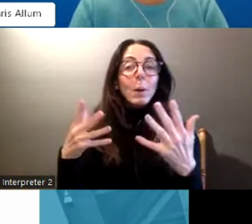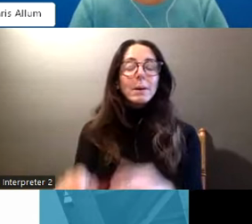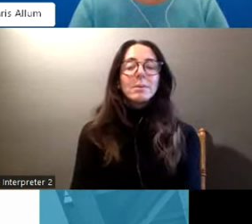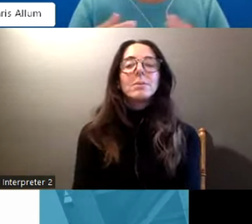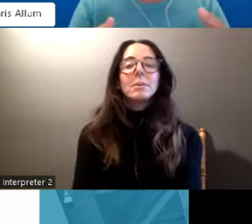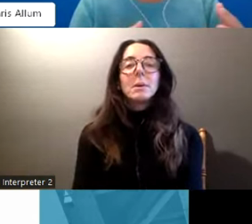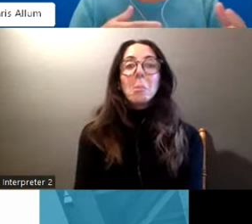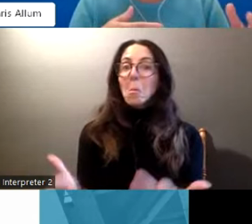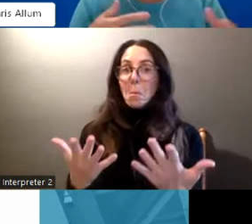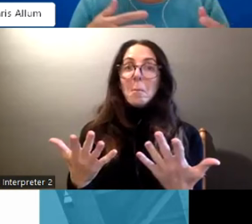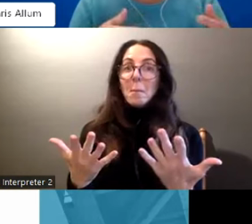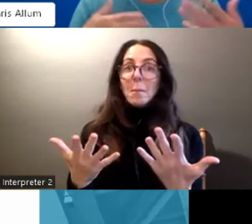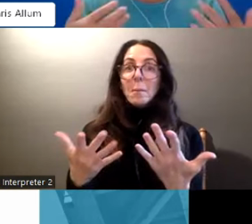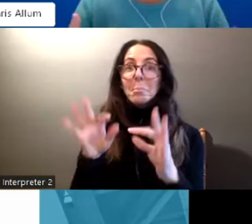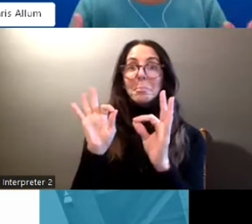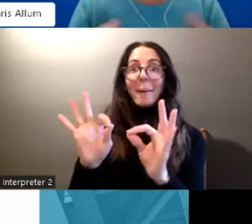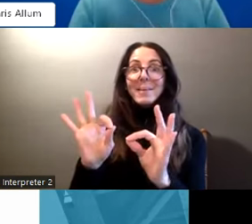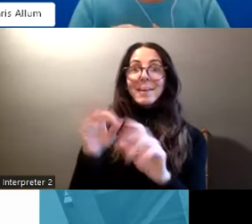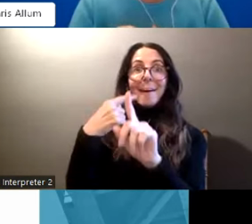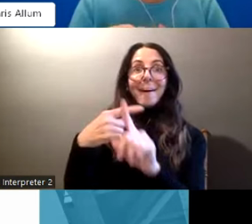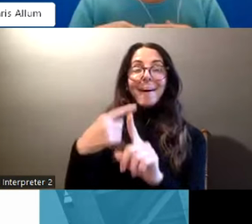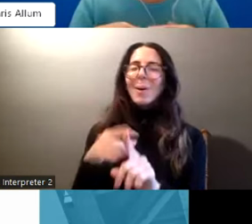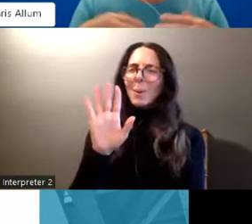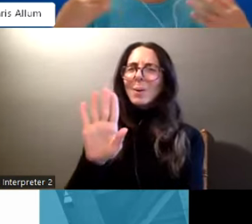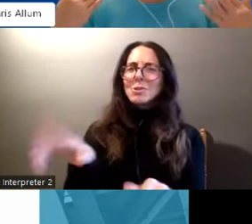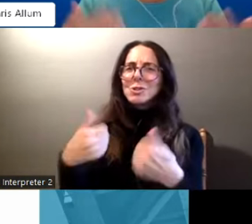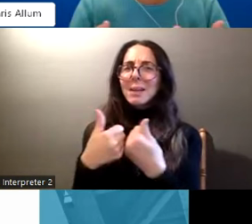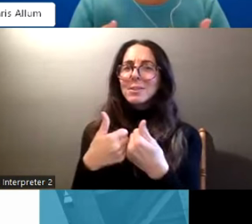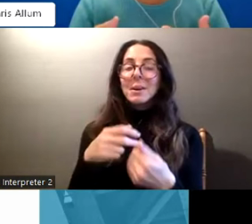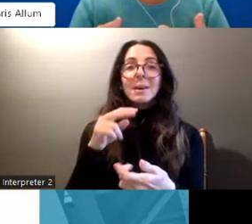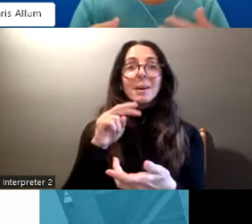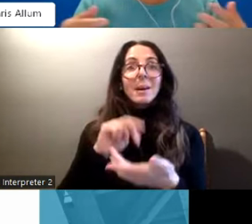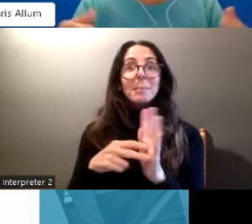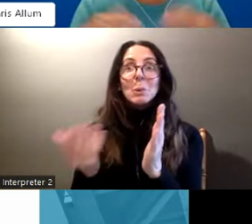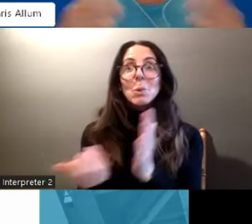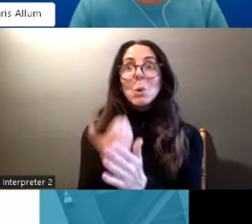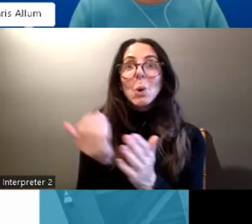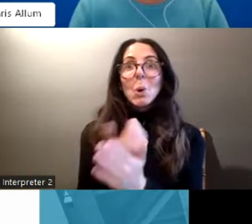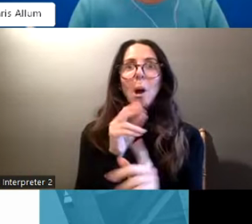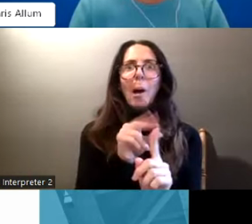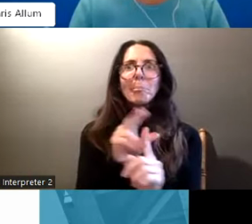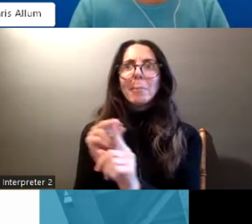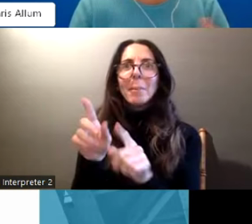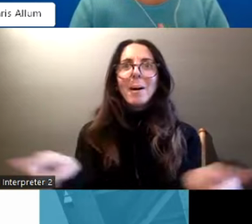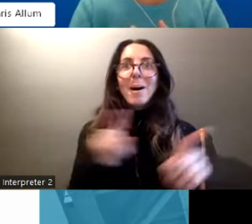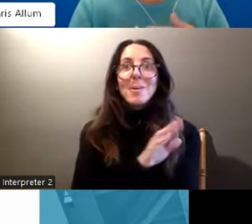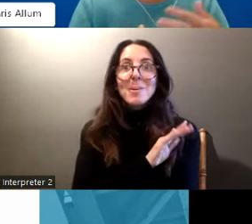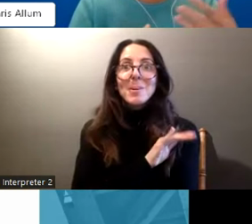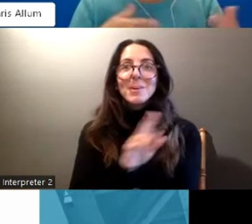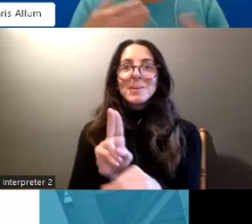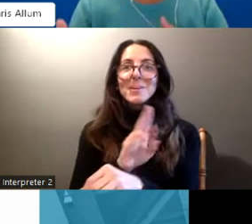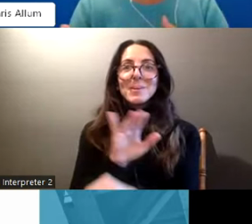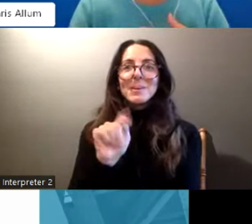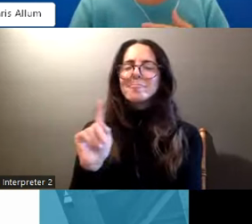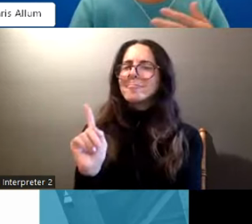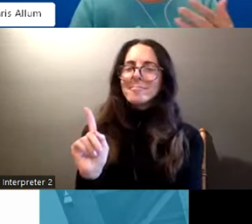because not just because something is new, firms are not just jumping on it right away and everyone's using it, right? So people